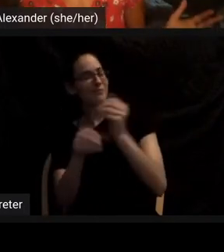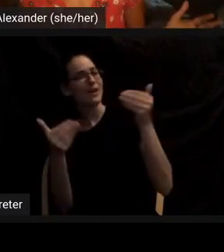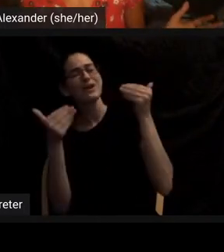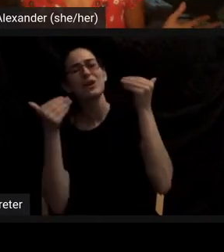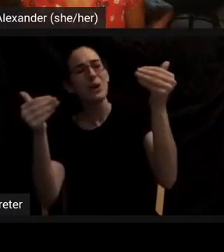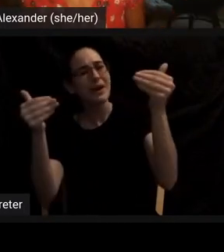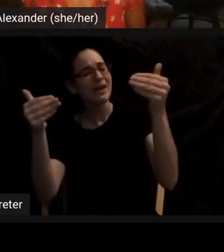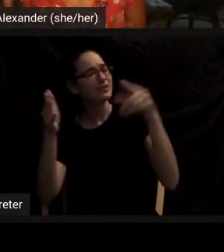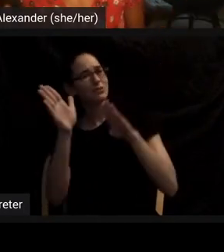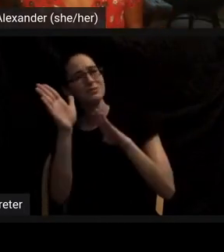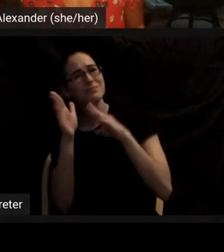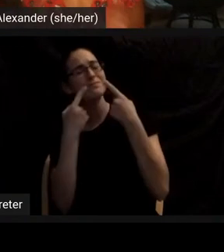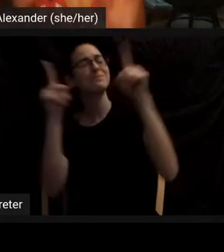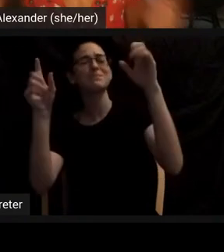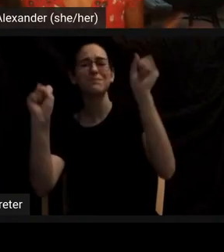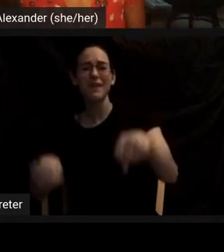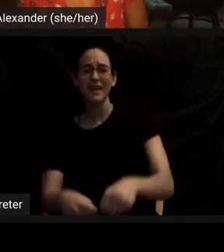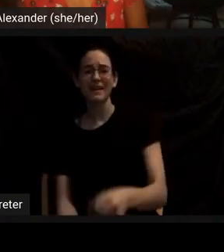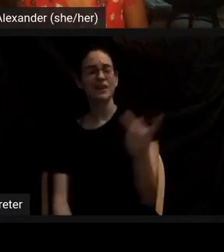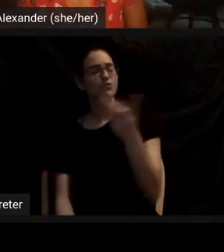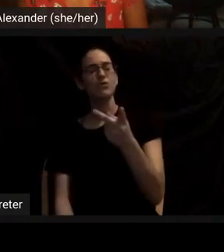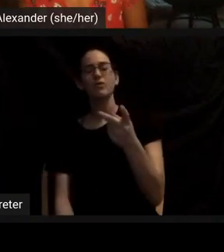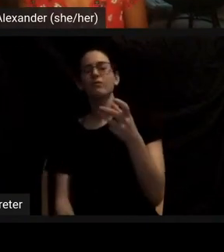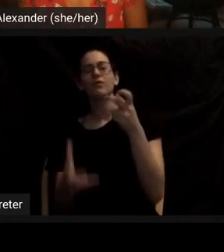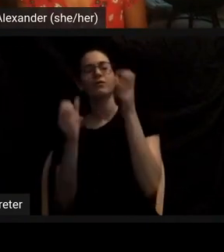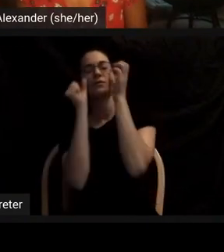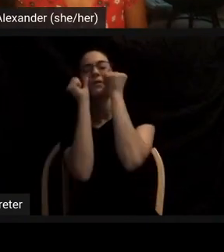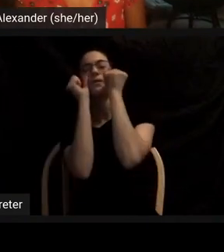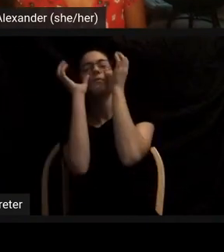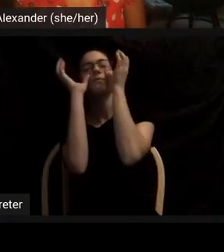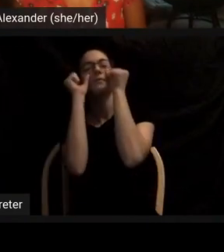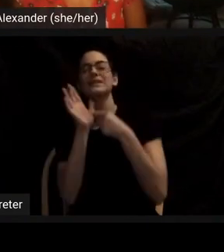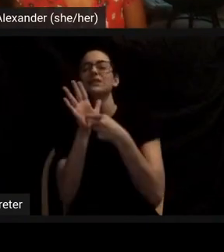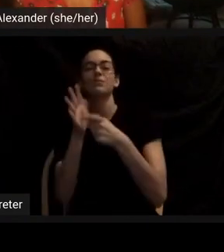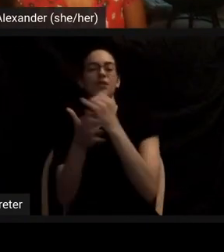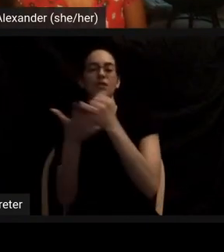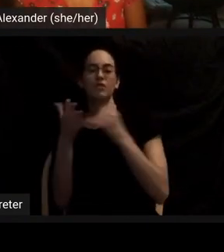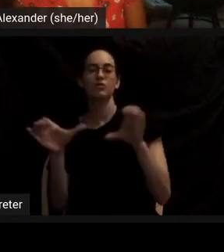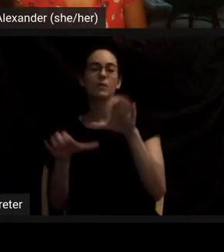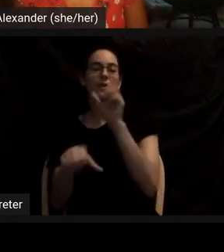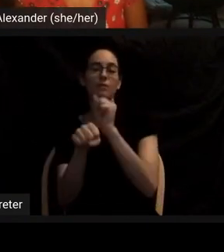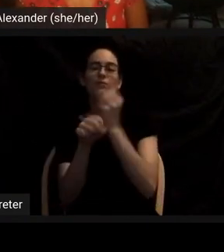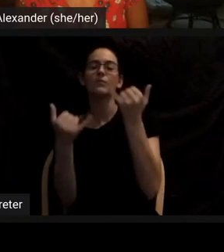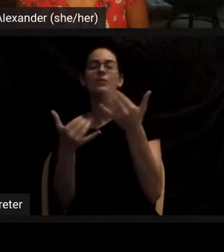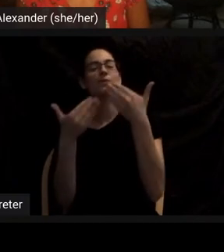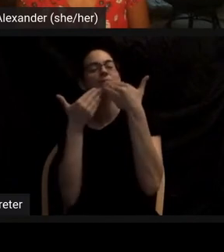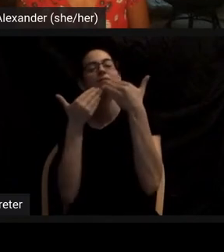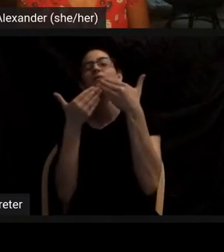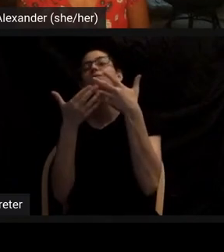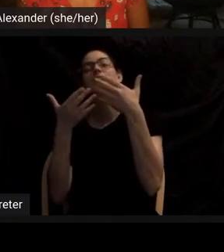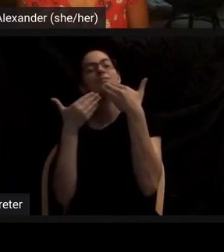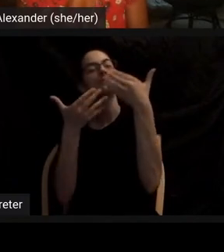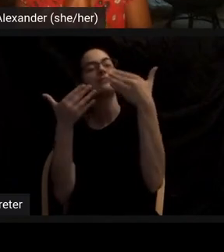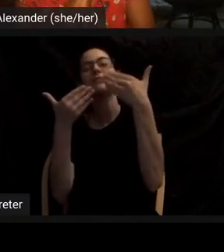and you totally can. And I think you guys are brilliant examples of artists truly doing the work right now. So thank you so much for being a part